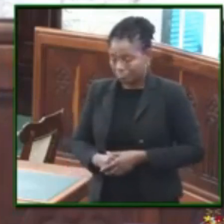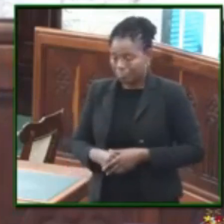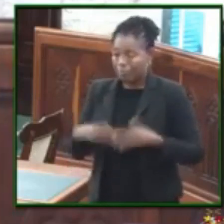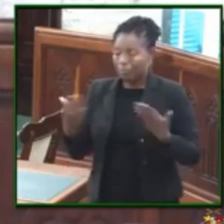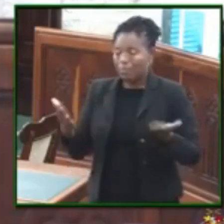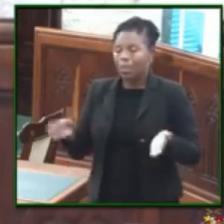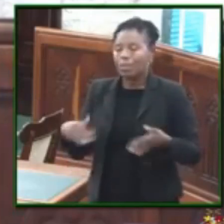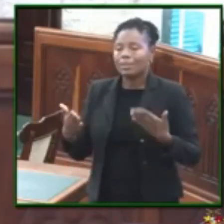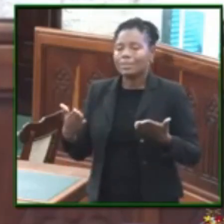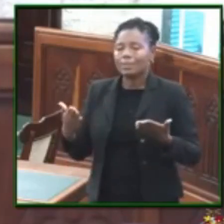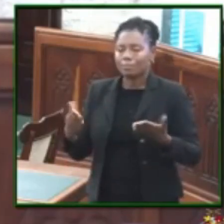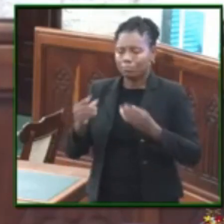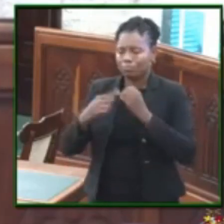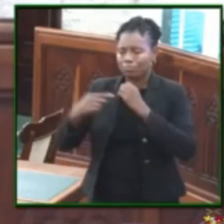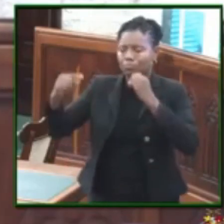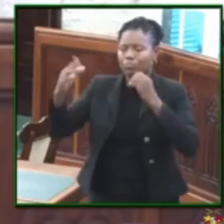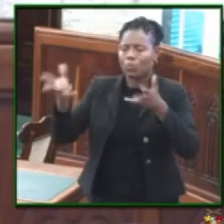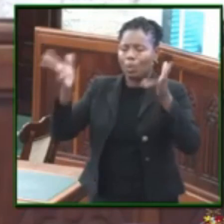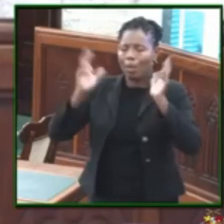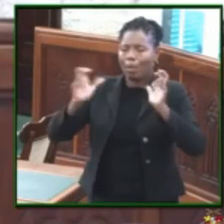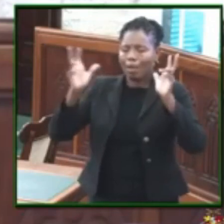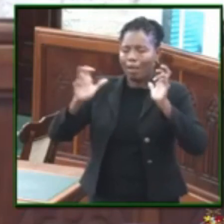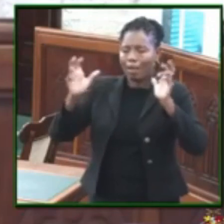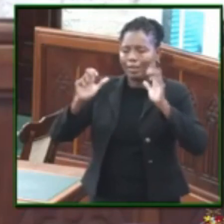commercial that we all hear.